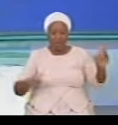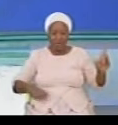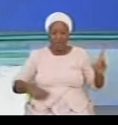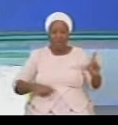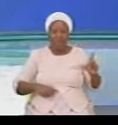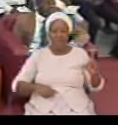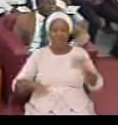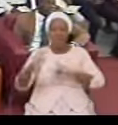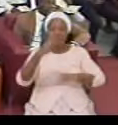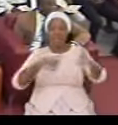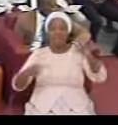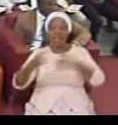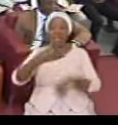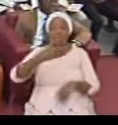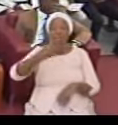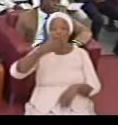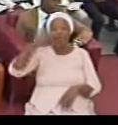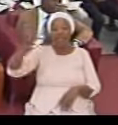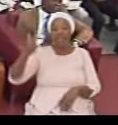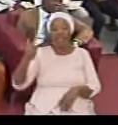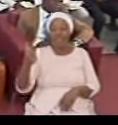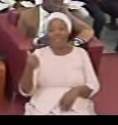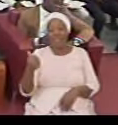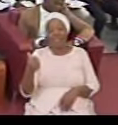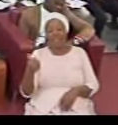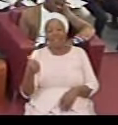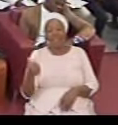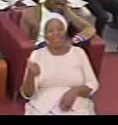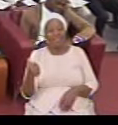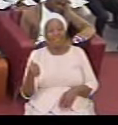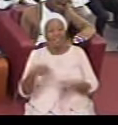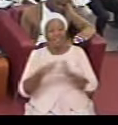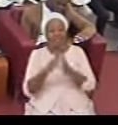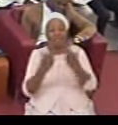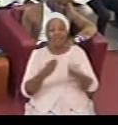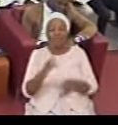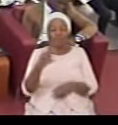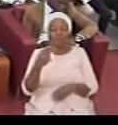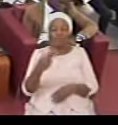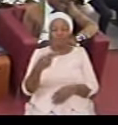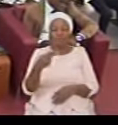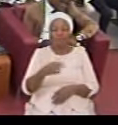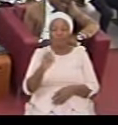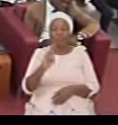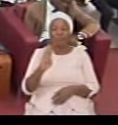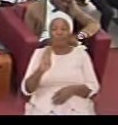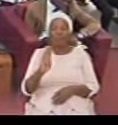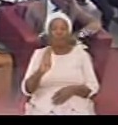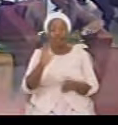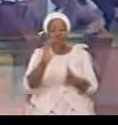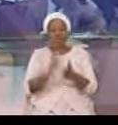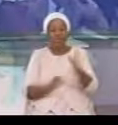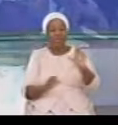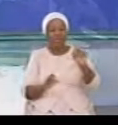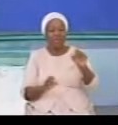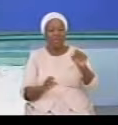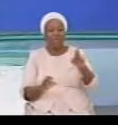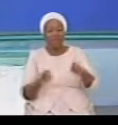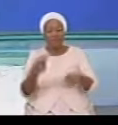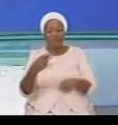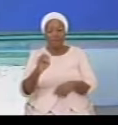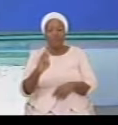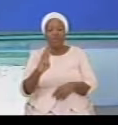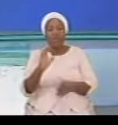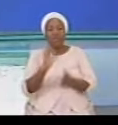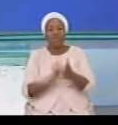help me shout better. Look at Hebrews chapter 11,